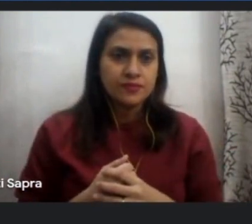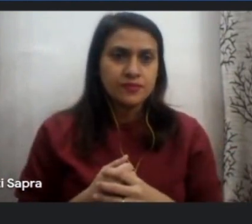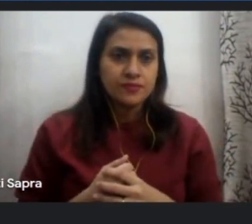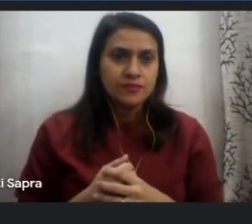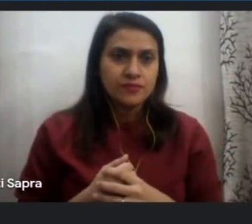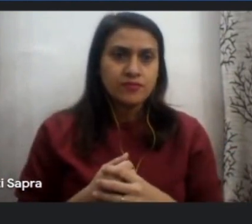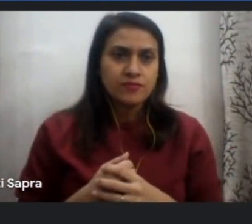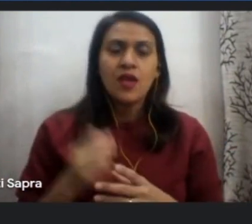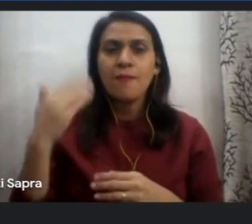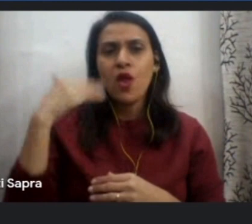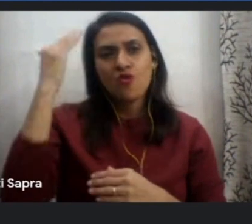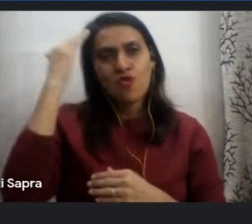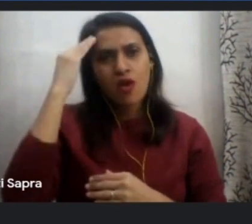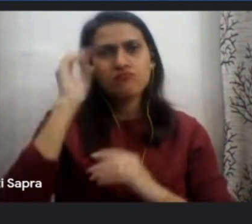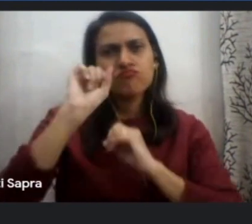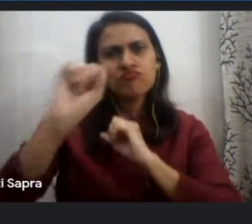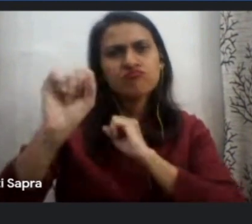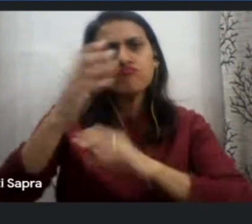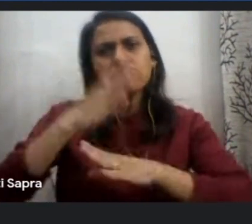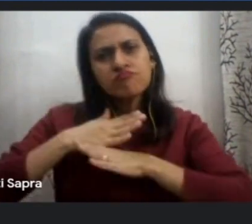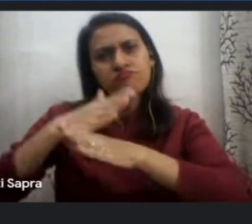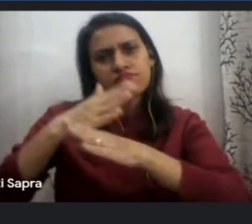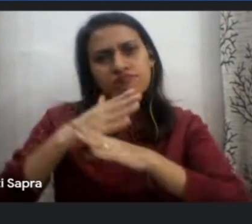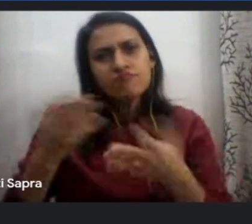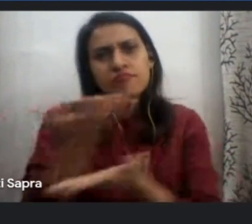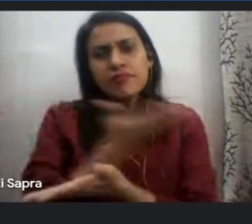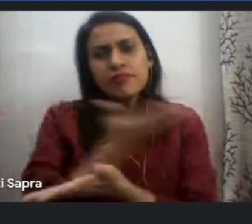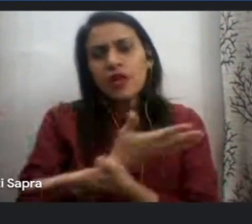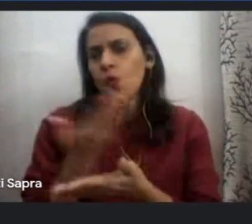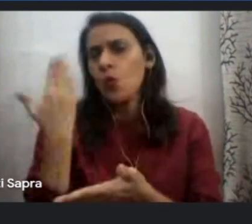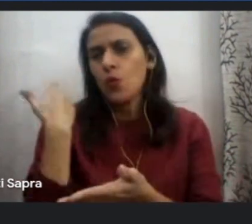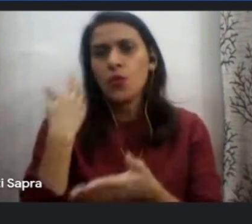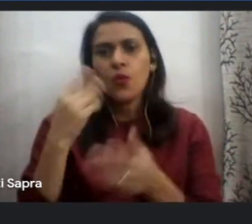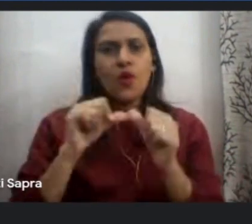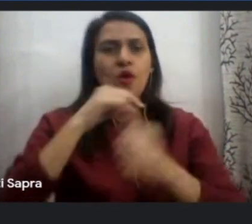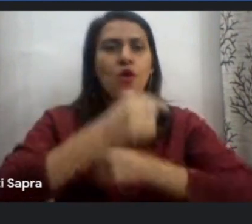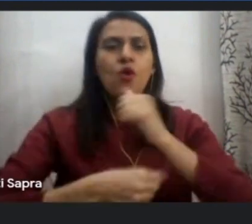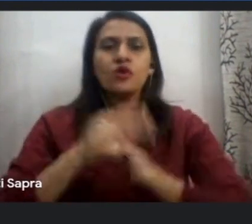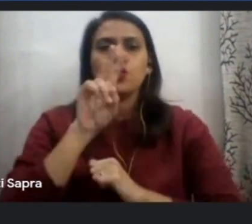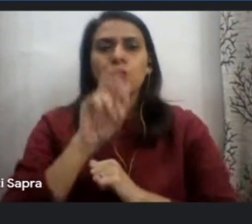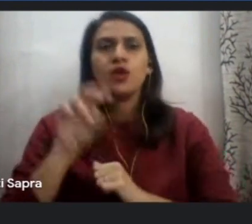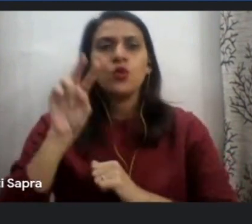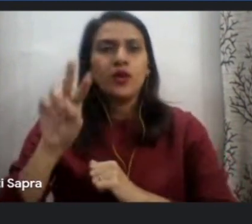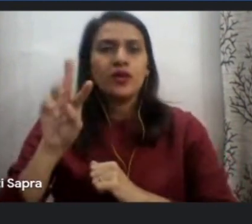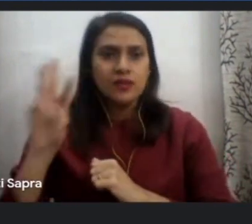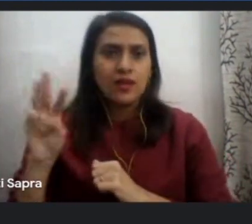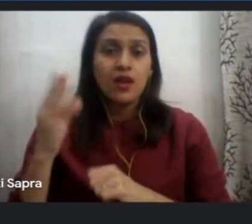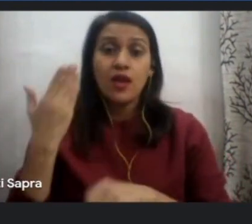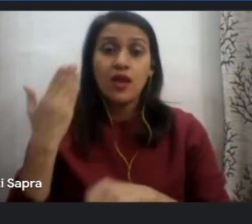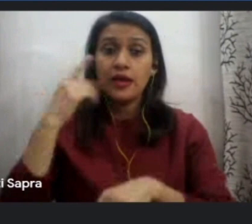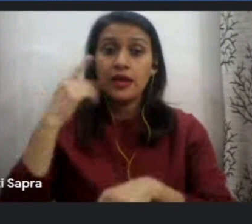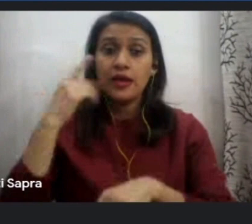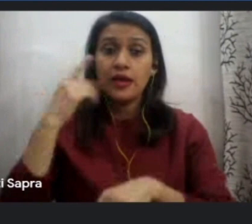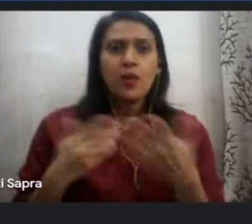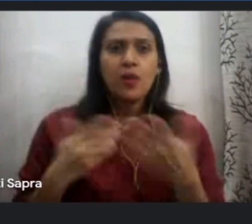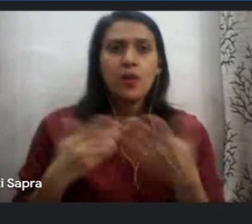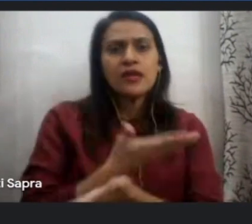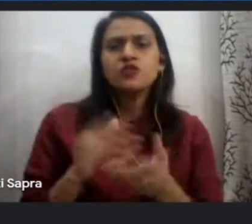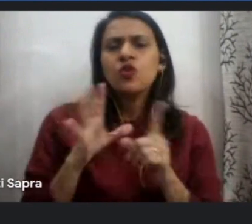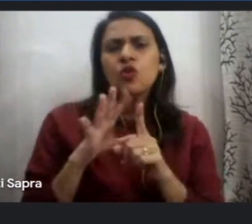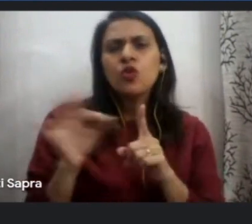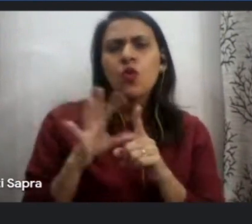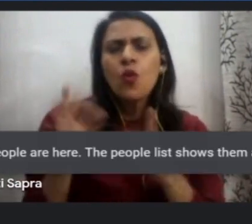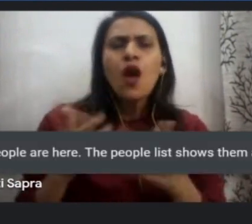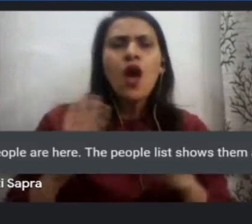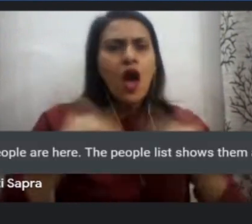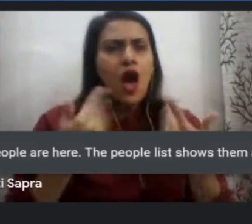knowledge sharing that began in August 2023, where we all discussed, what to do, how to